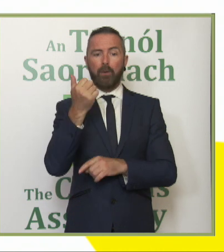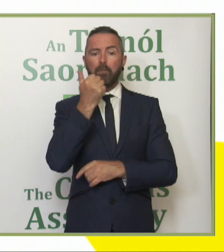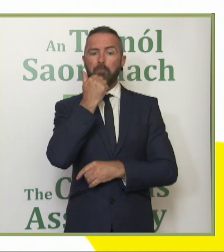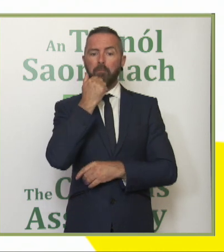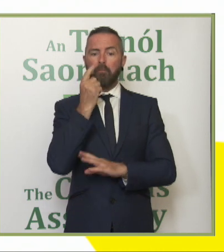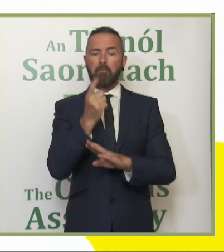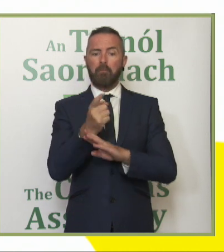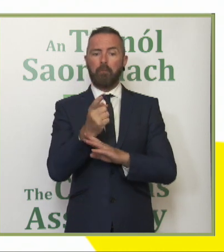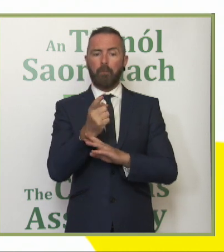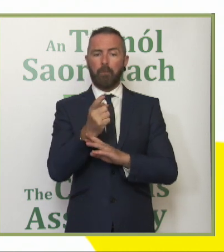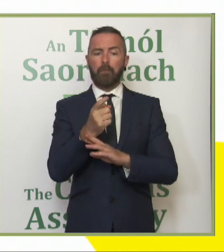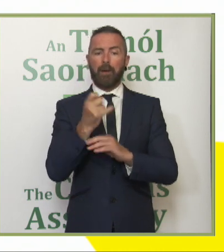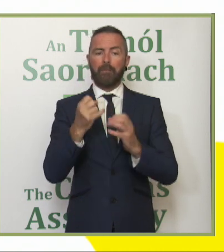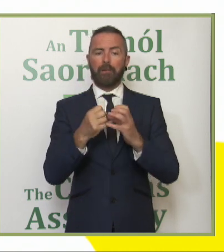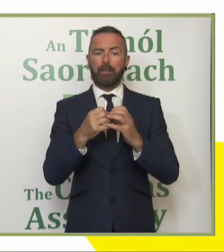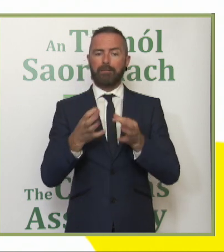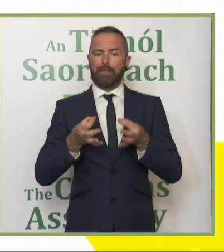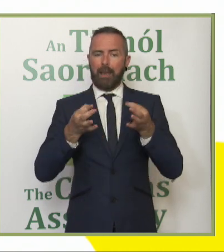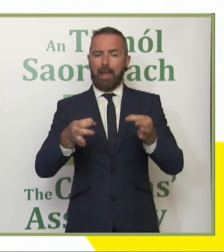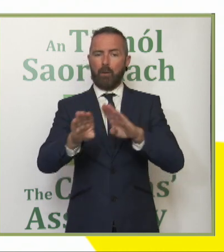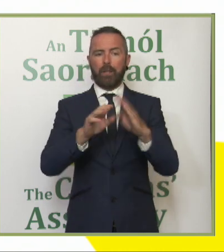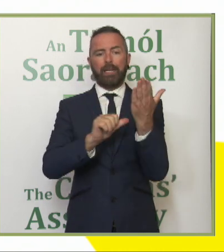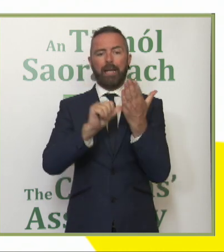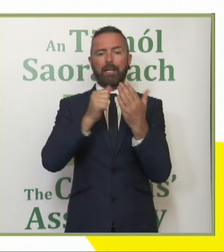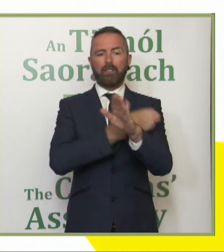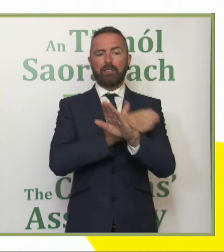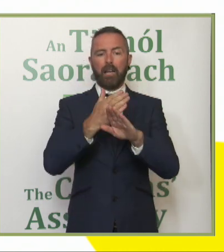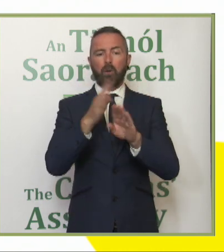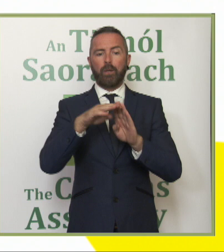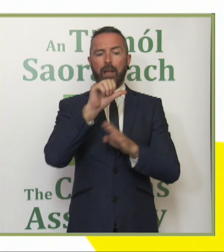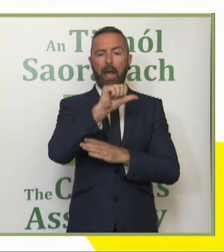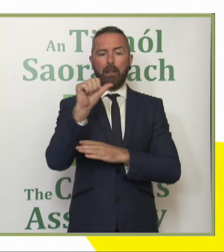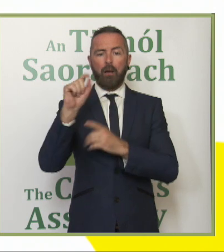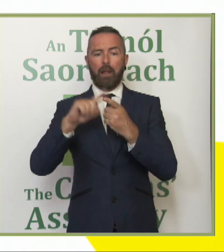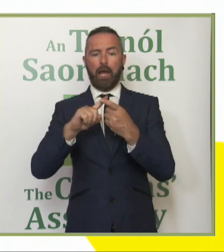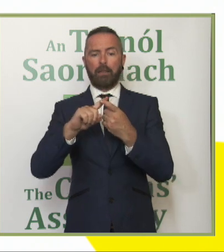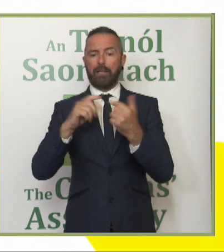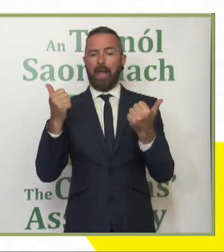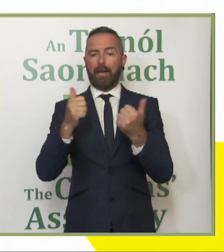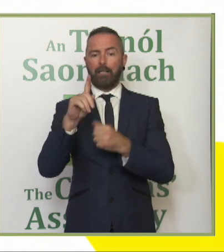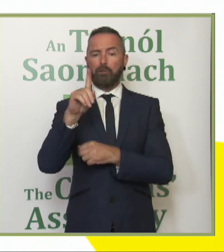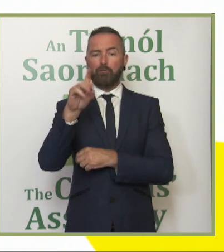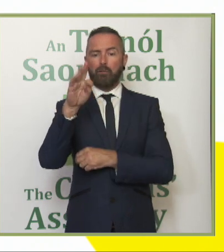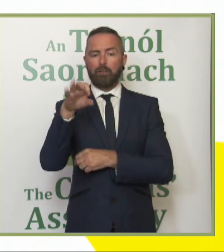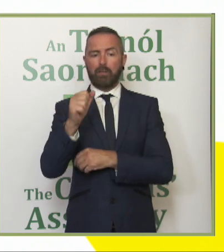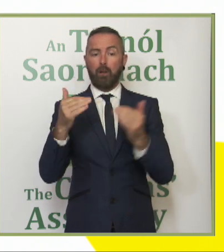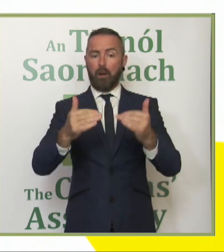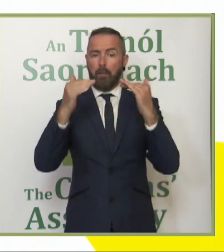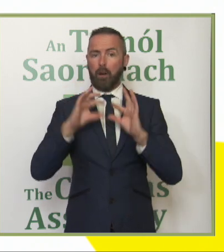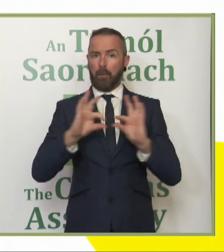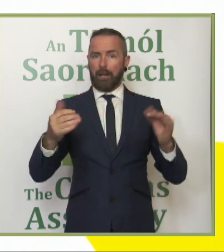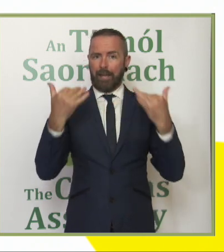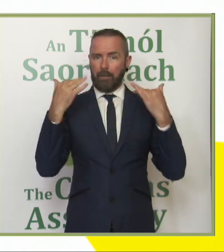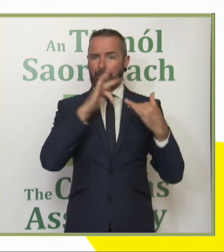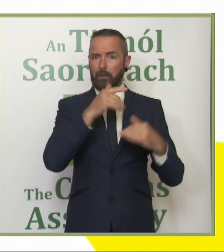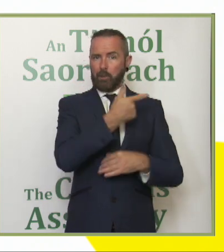that there's been a delay in the age of starting drug use, including alcohol. So the bottom line there represents data from